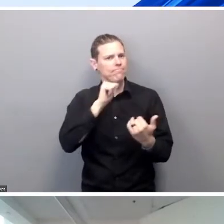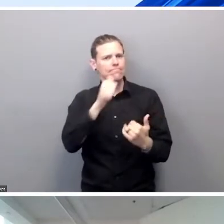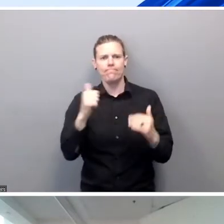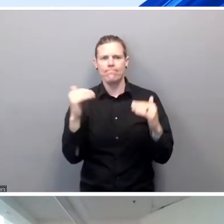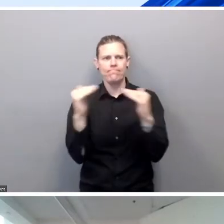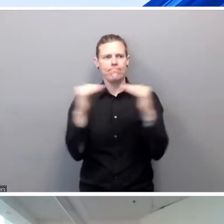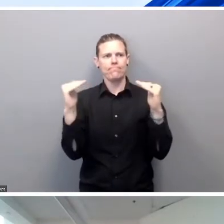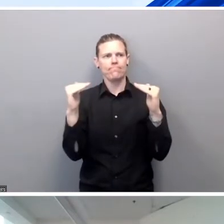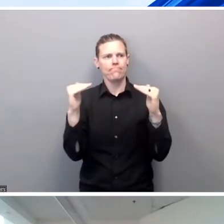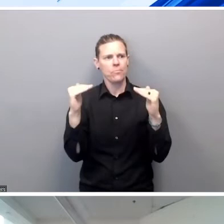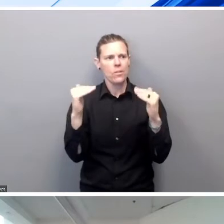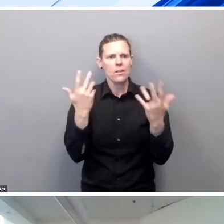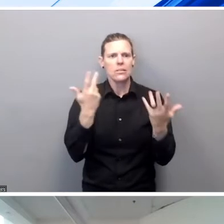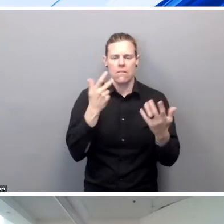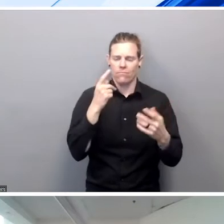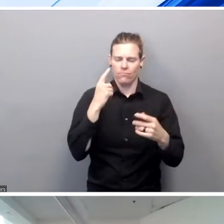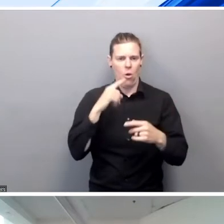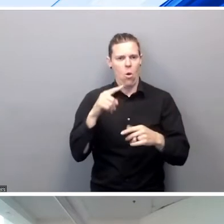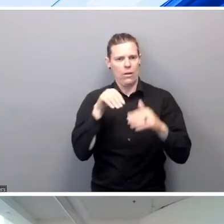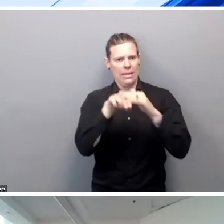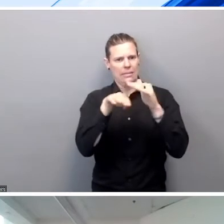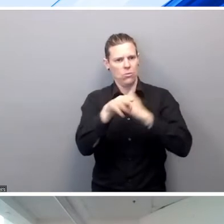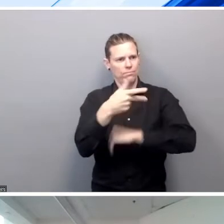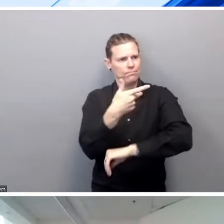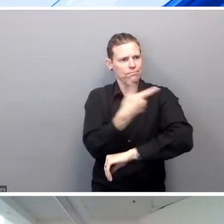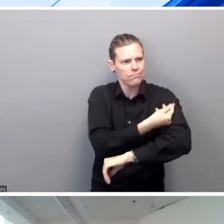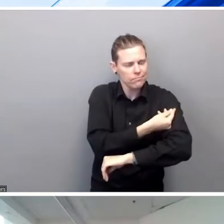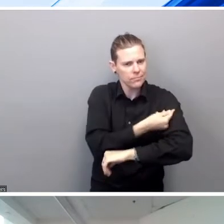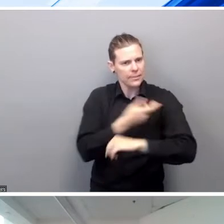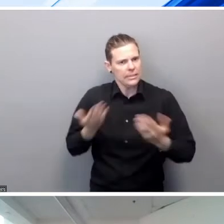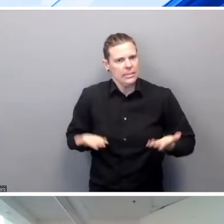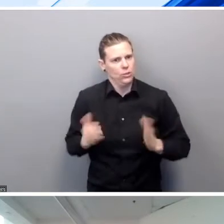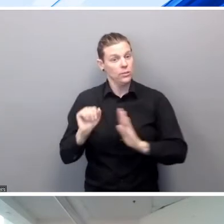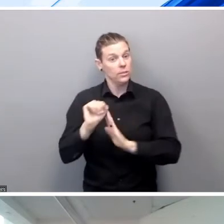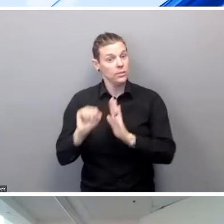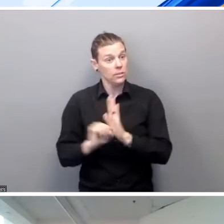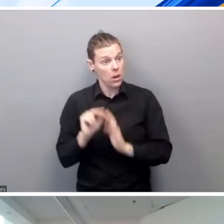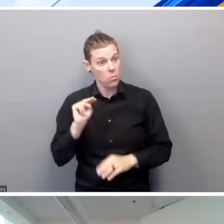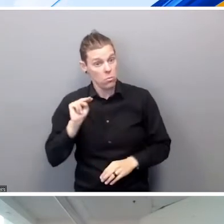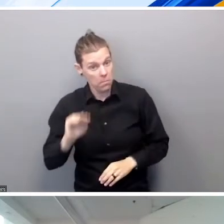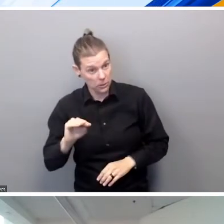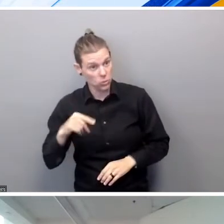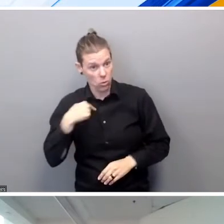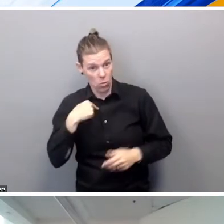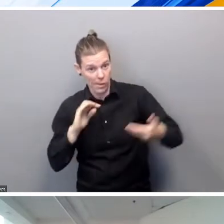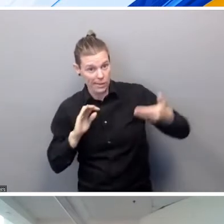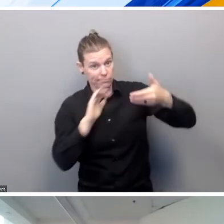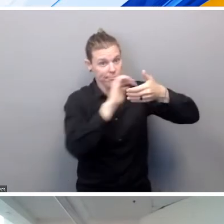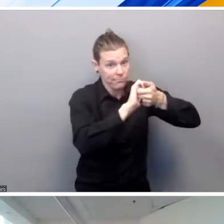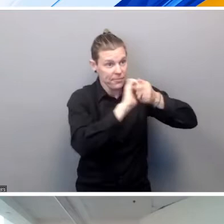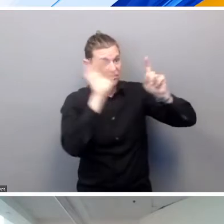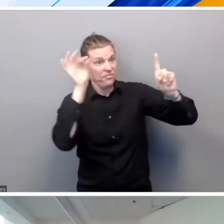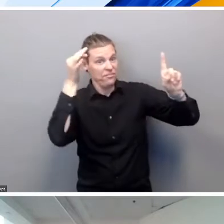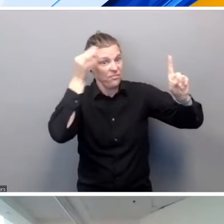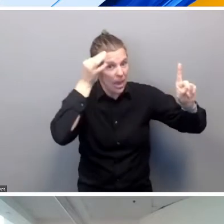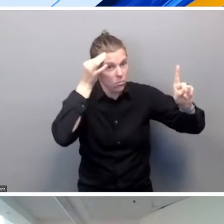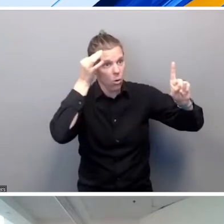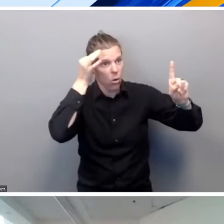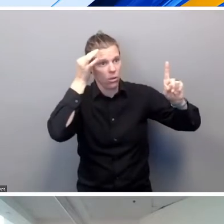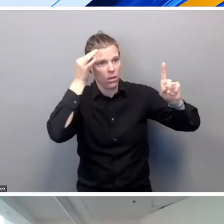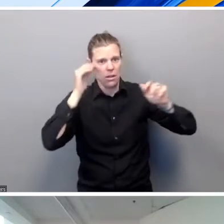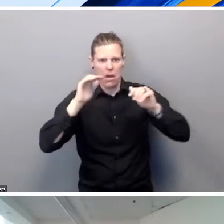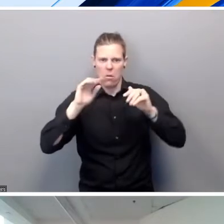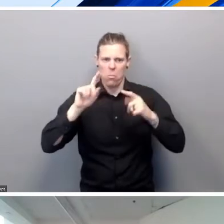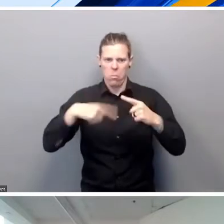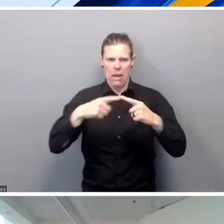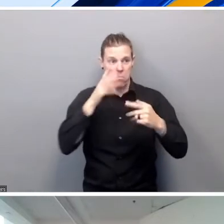could work with the federal government in order to actually end the pandemic. So in October 2020, India and South